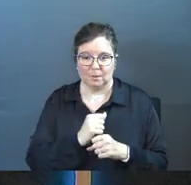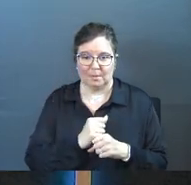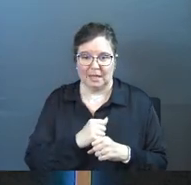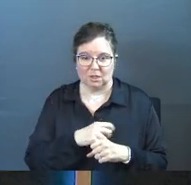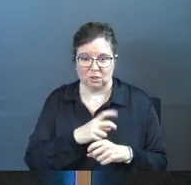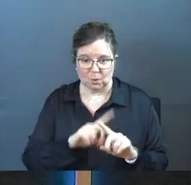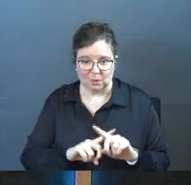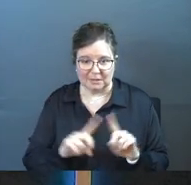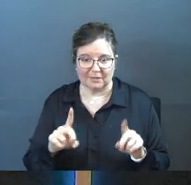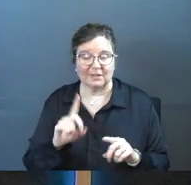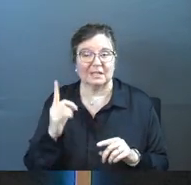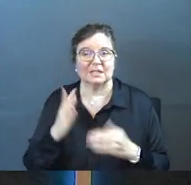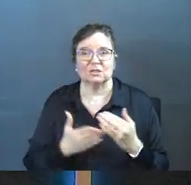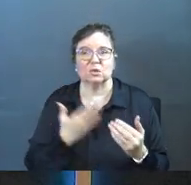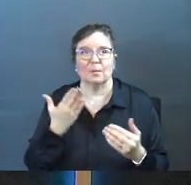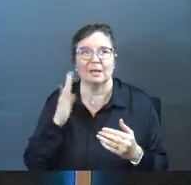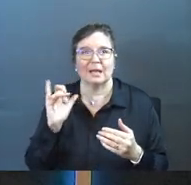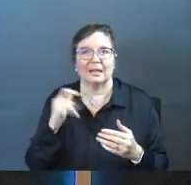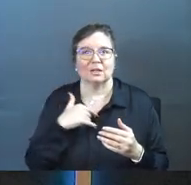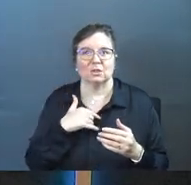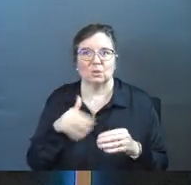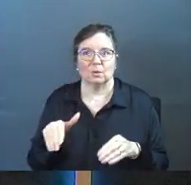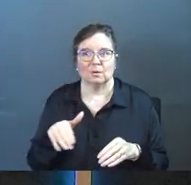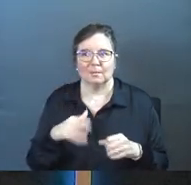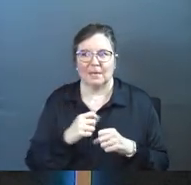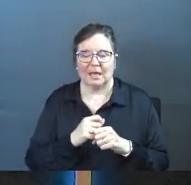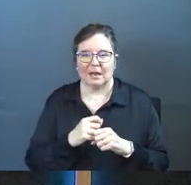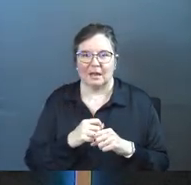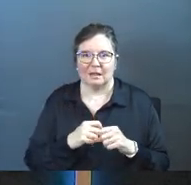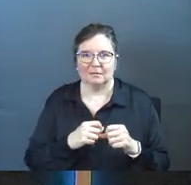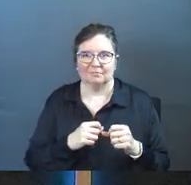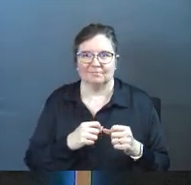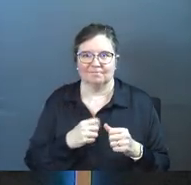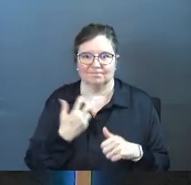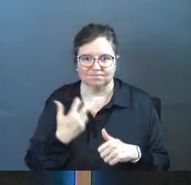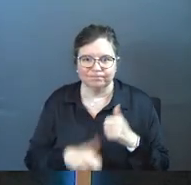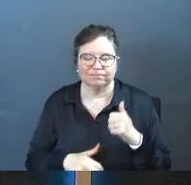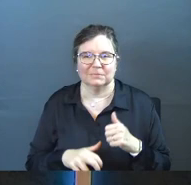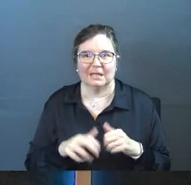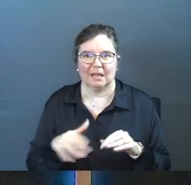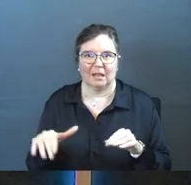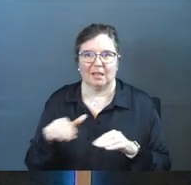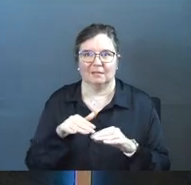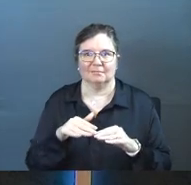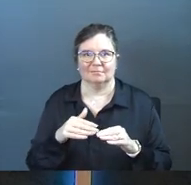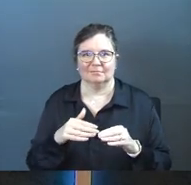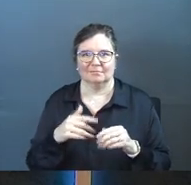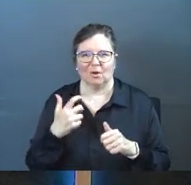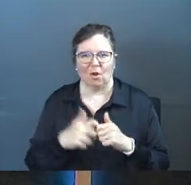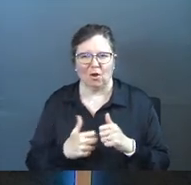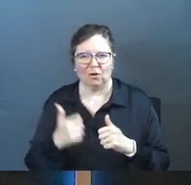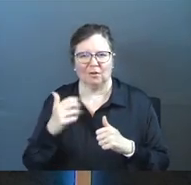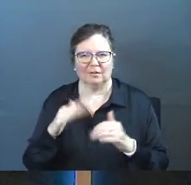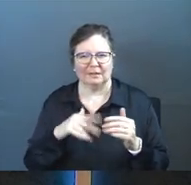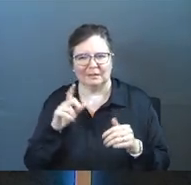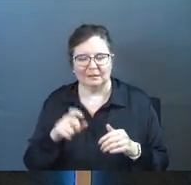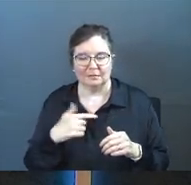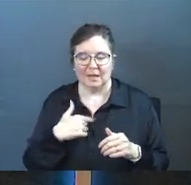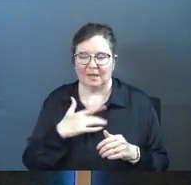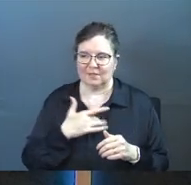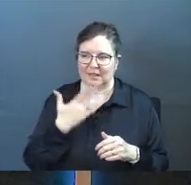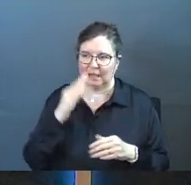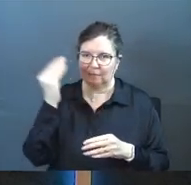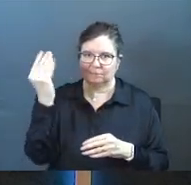make us so different? It's almost, God, like you stacked the deck against us. And I felt like God's word came back to me